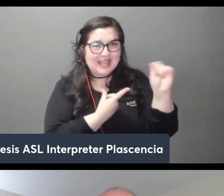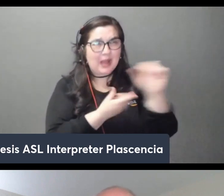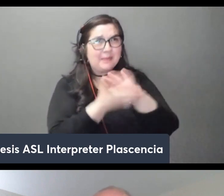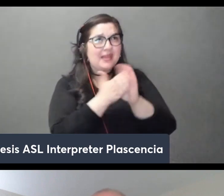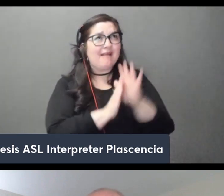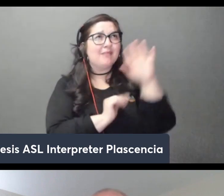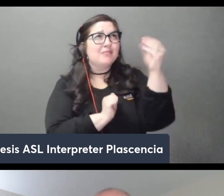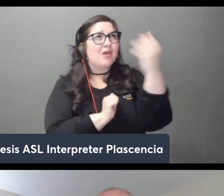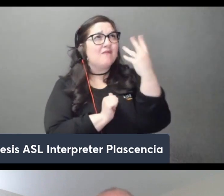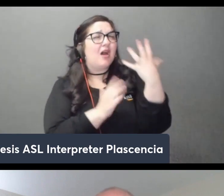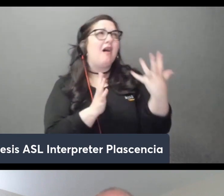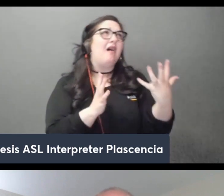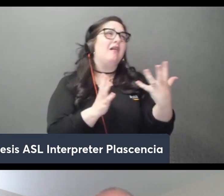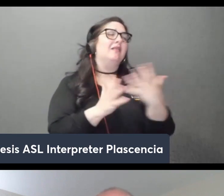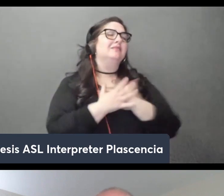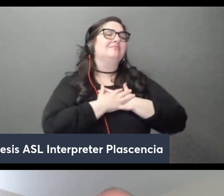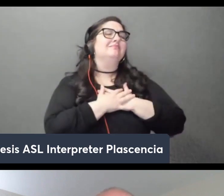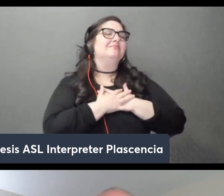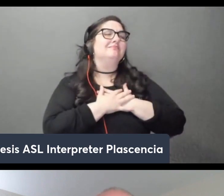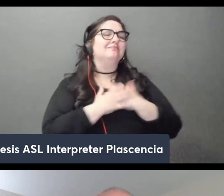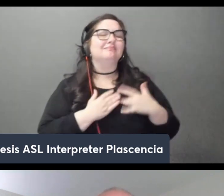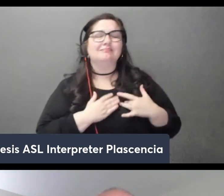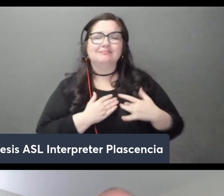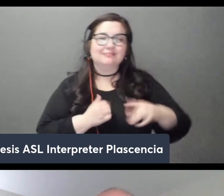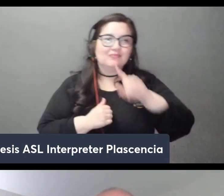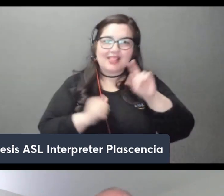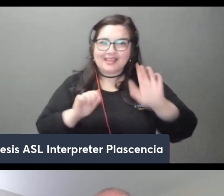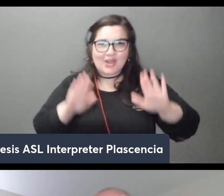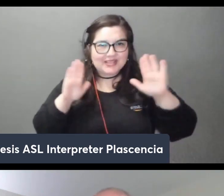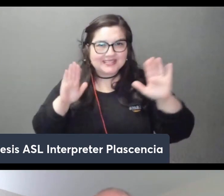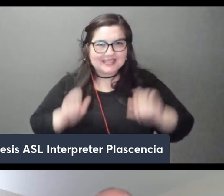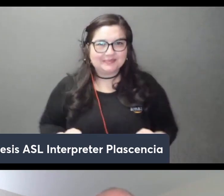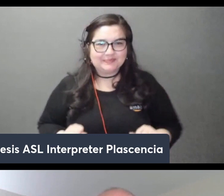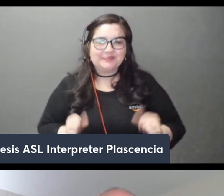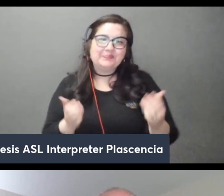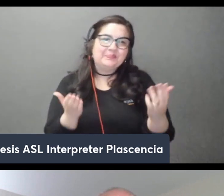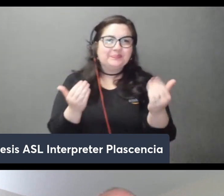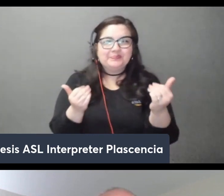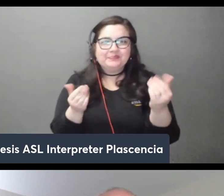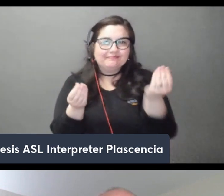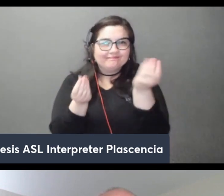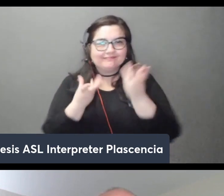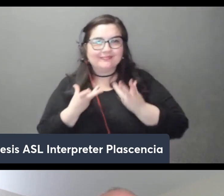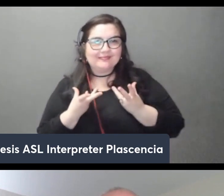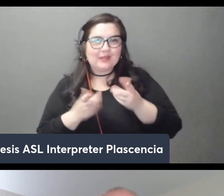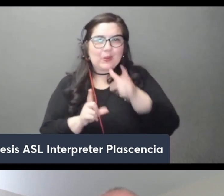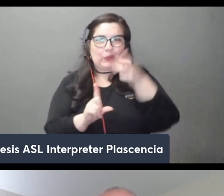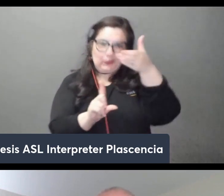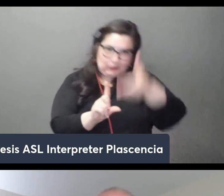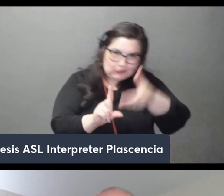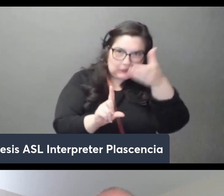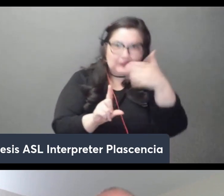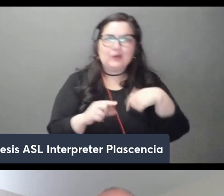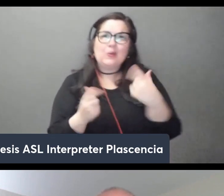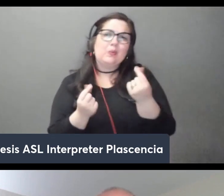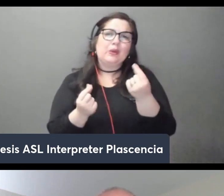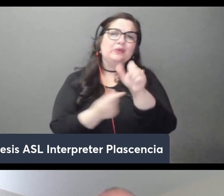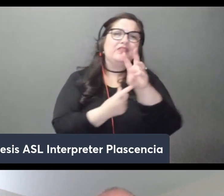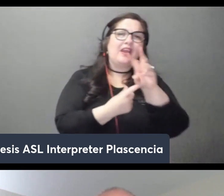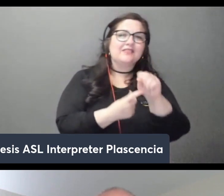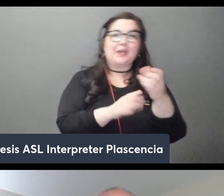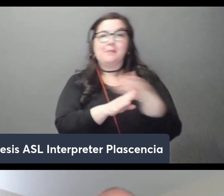Yes. That is the awesome thing. Give a sense of who you are and what you do for AWS before we